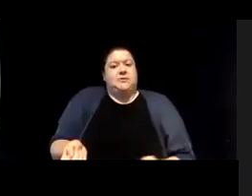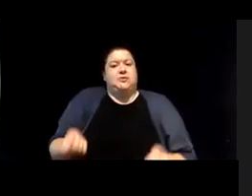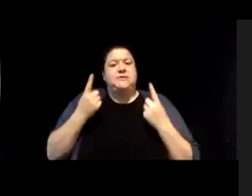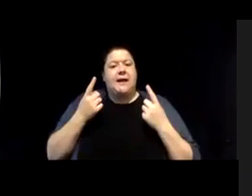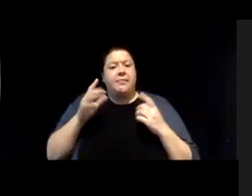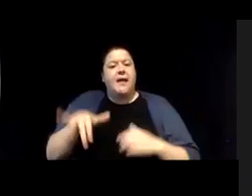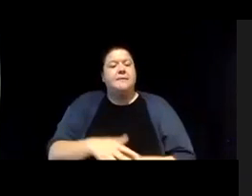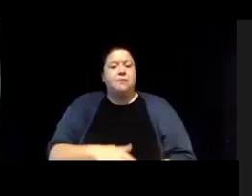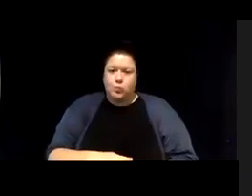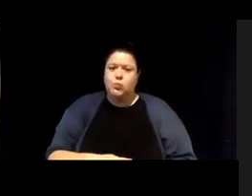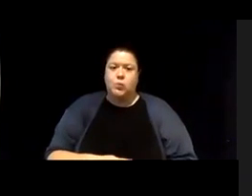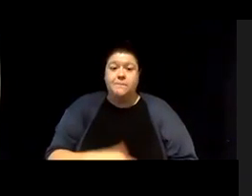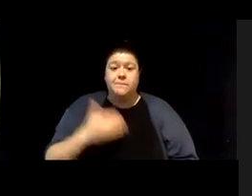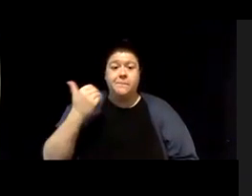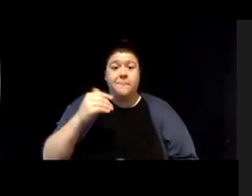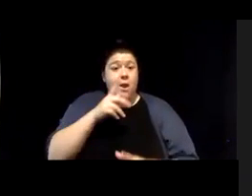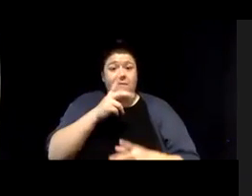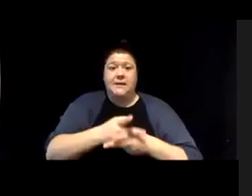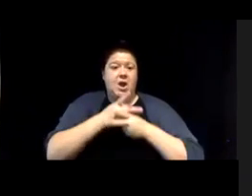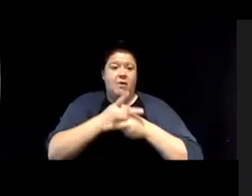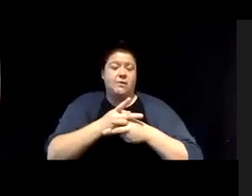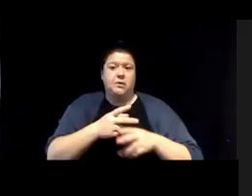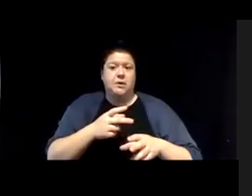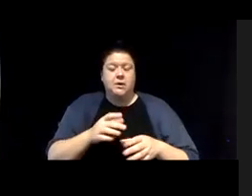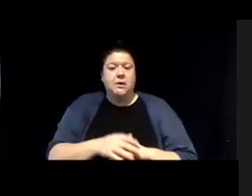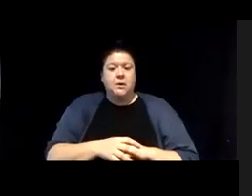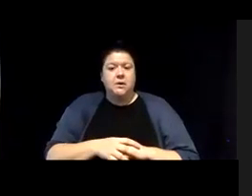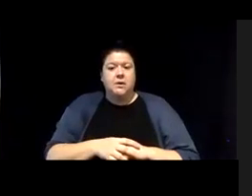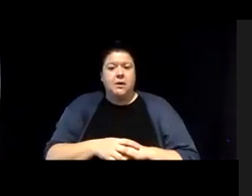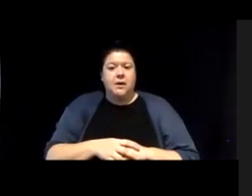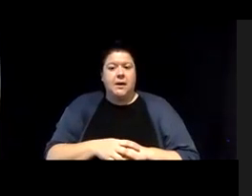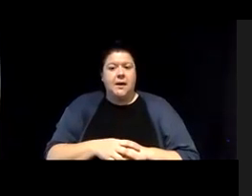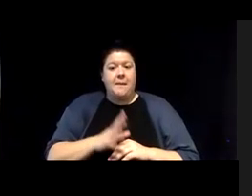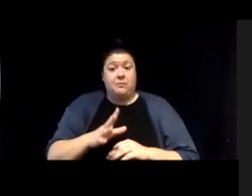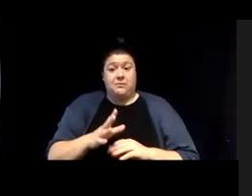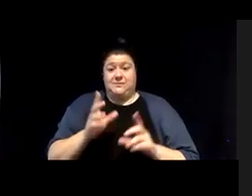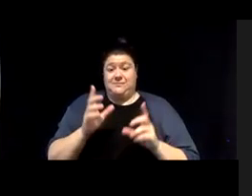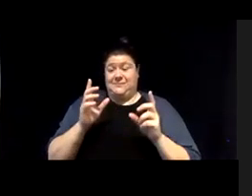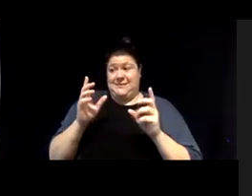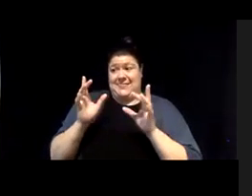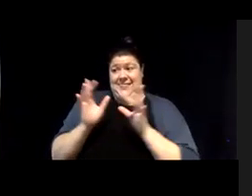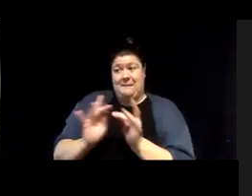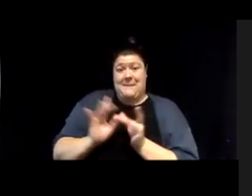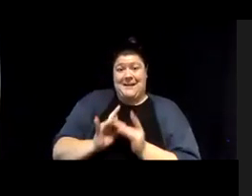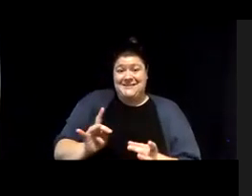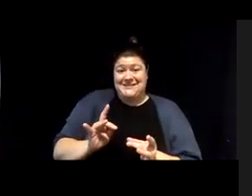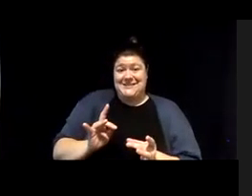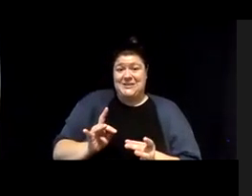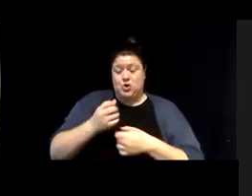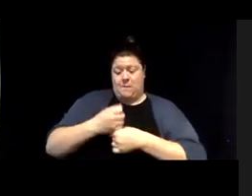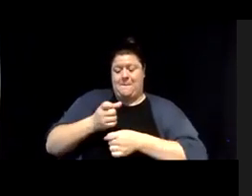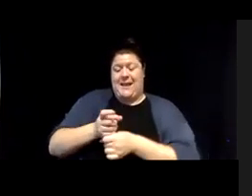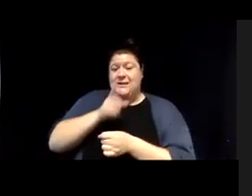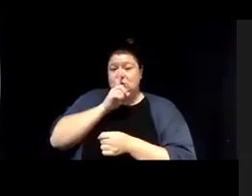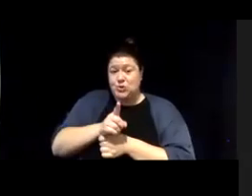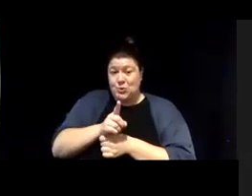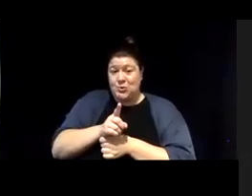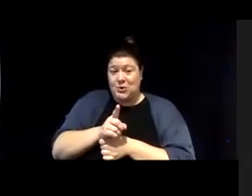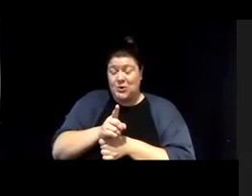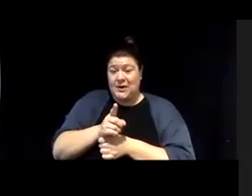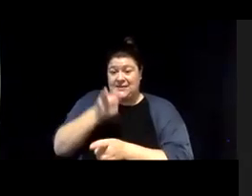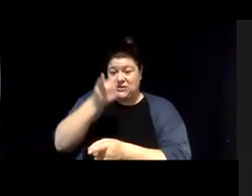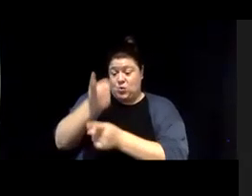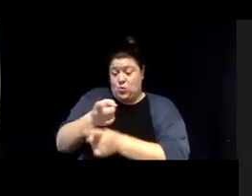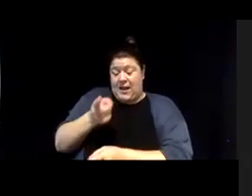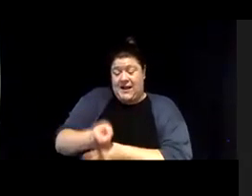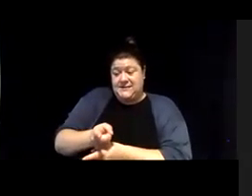saying. You have to be very careful about delivering that message that you're trying to deliver, rather than